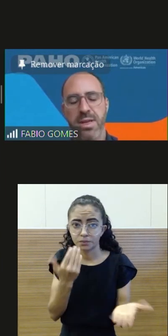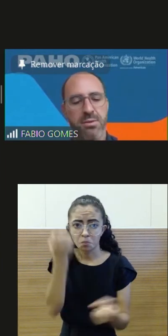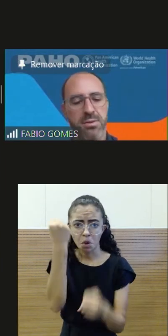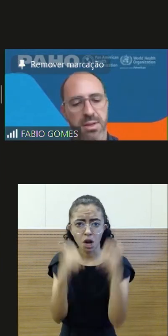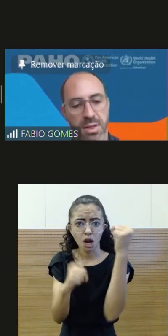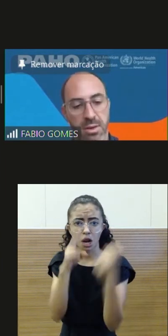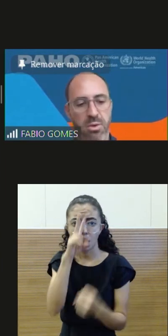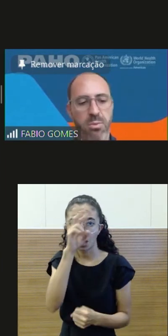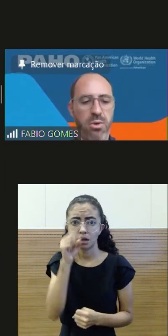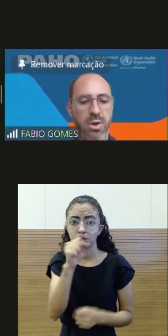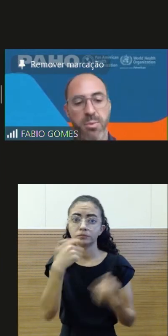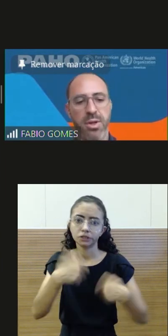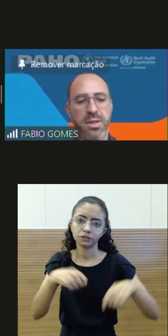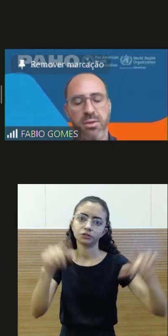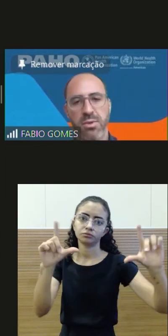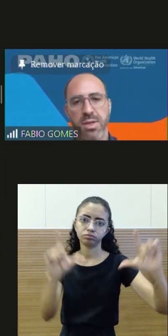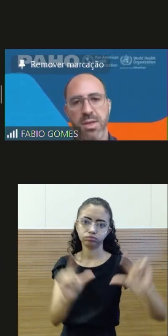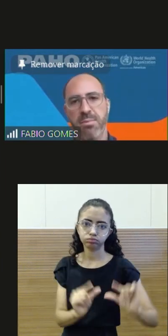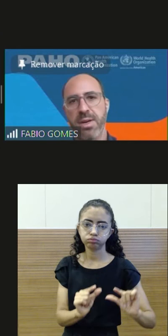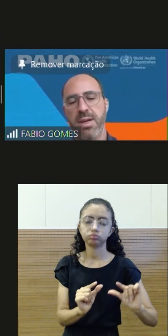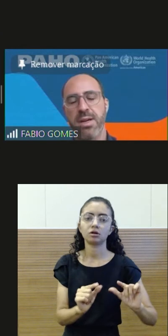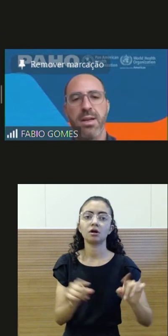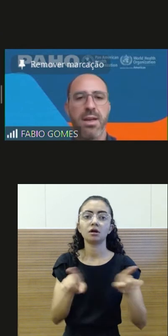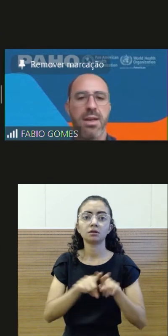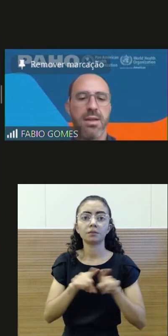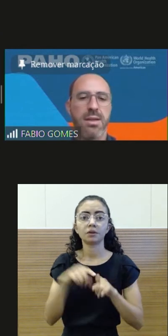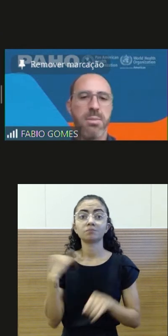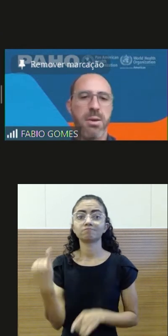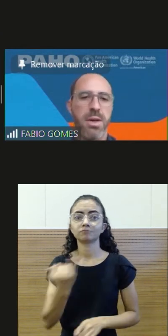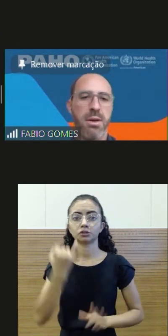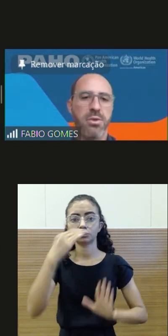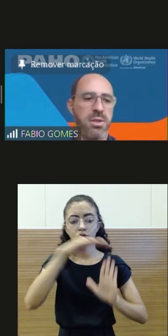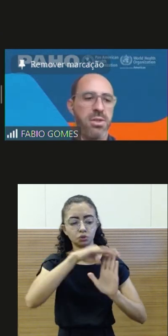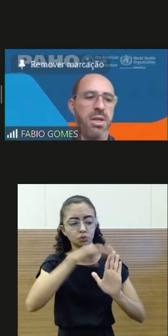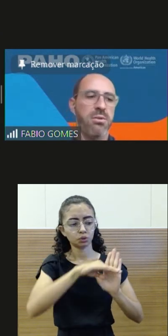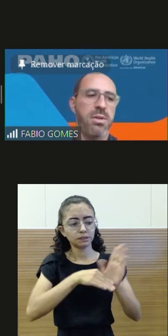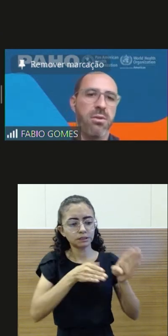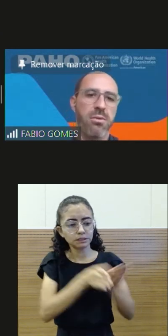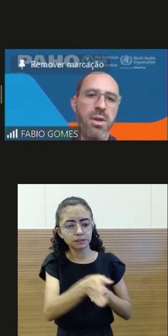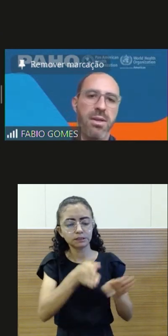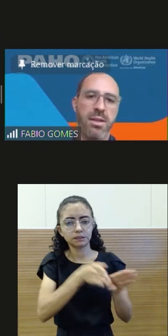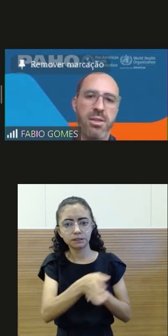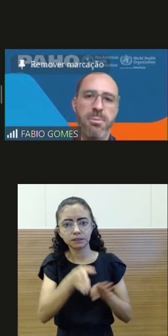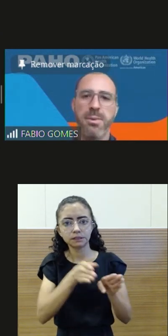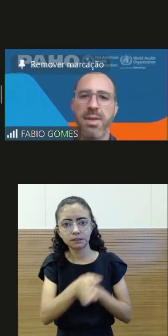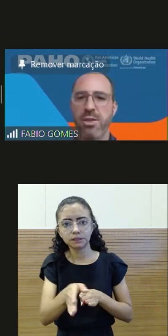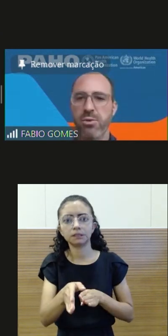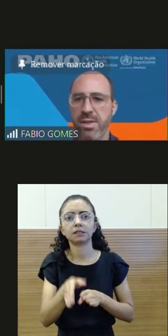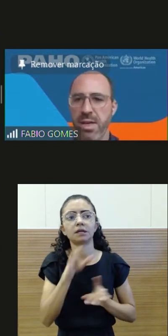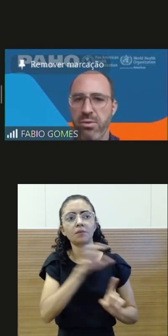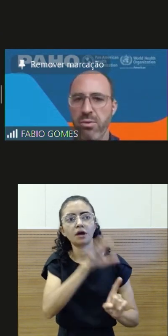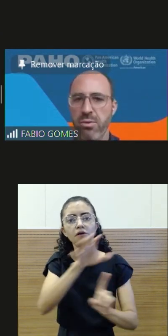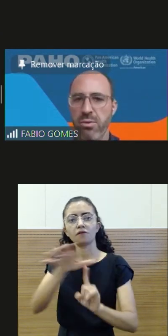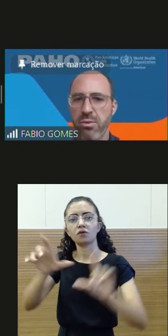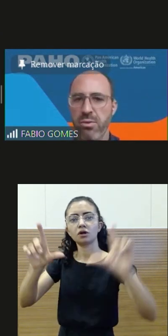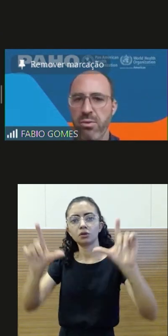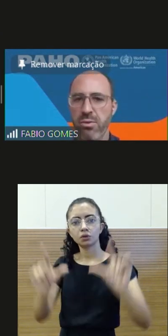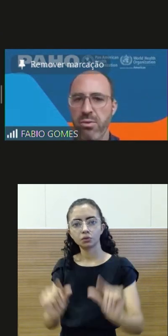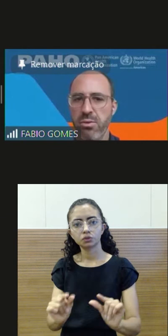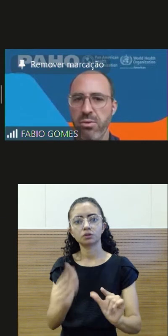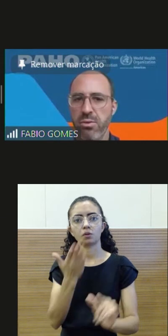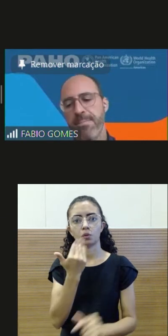in restricting ultra-processed products and how it's important these